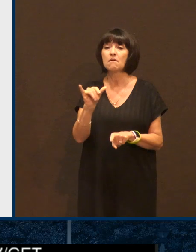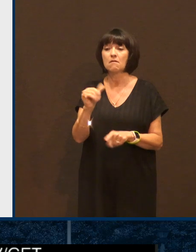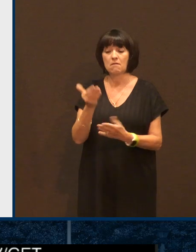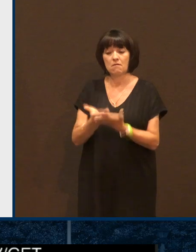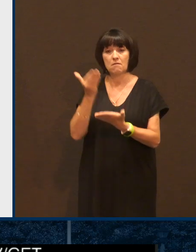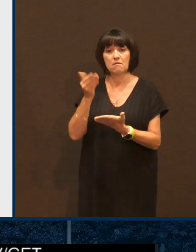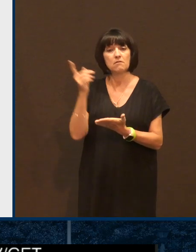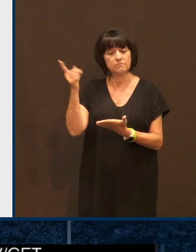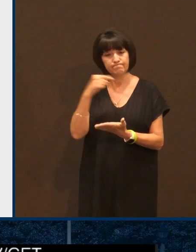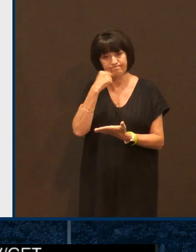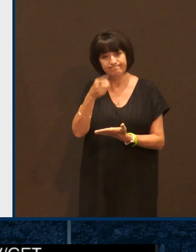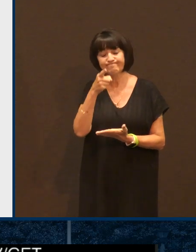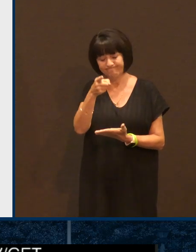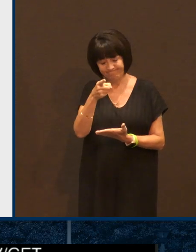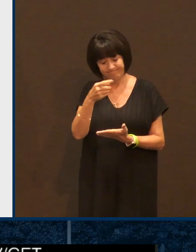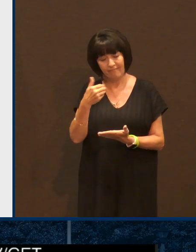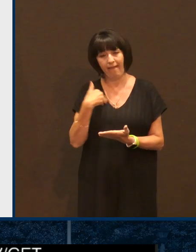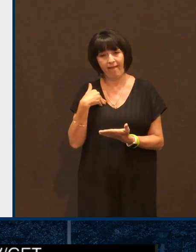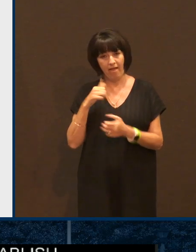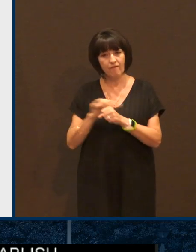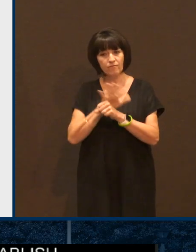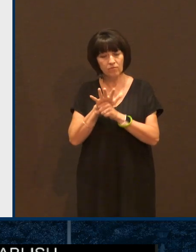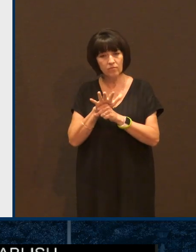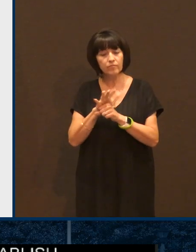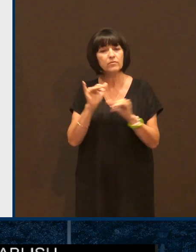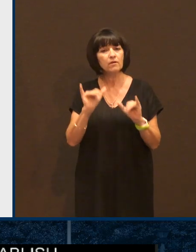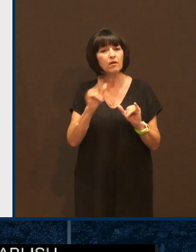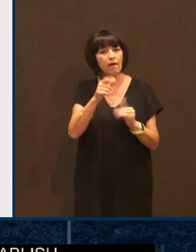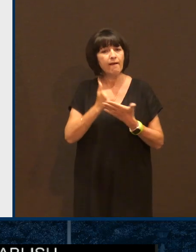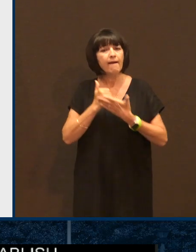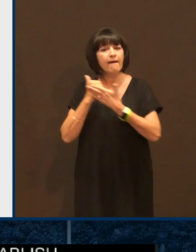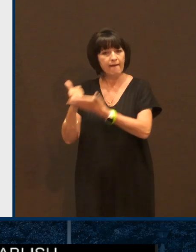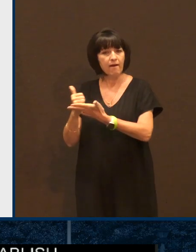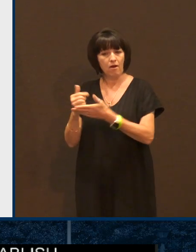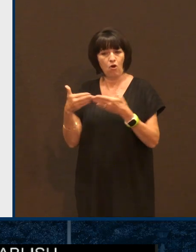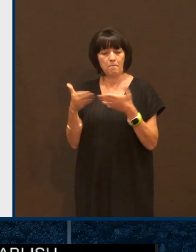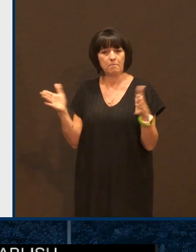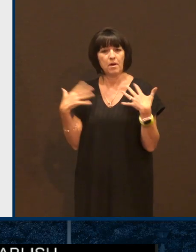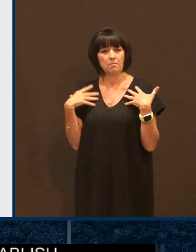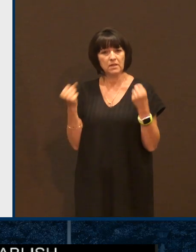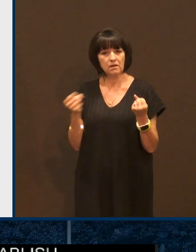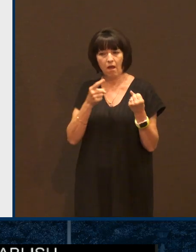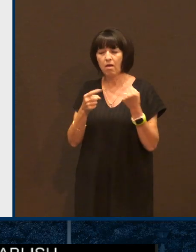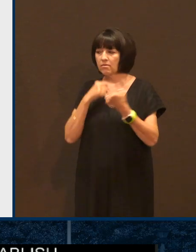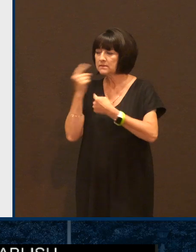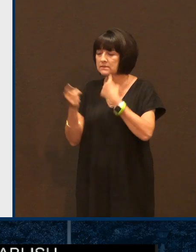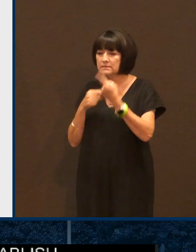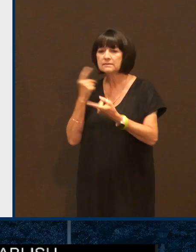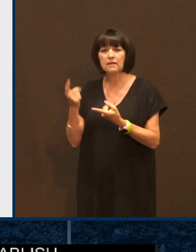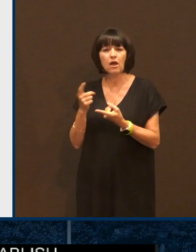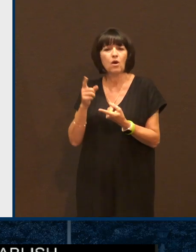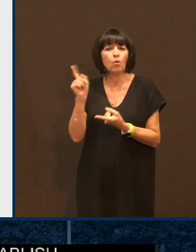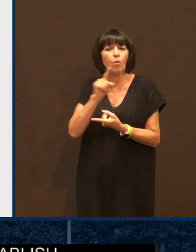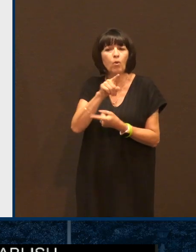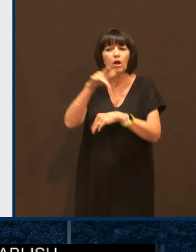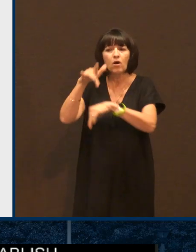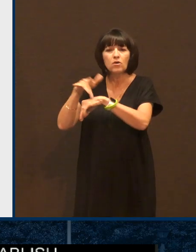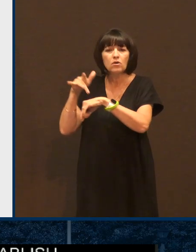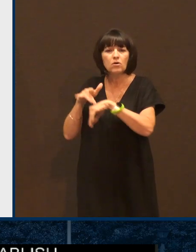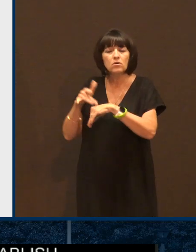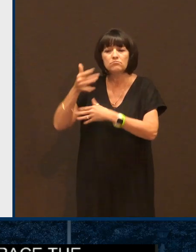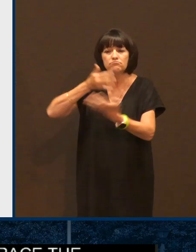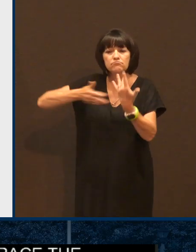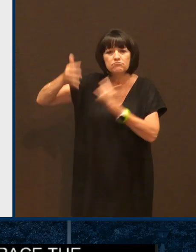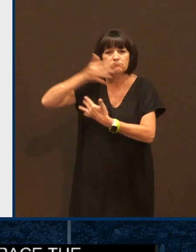lot about the outbreak, particularly in the beach communities, through interviews that we've had